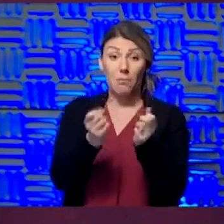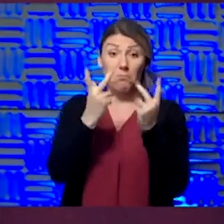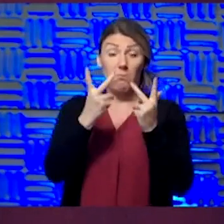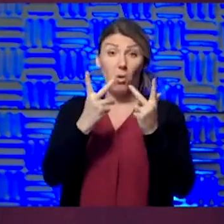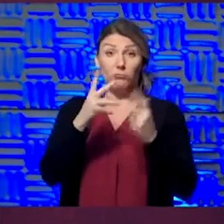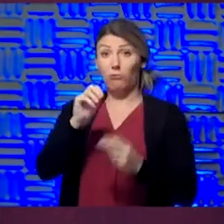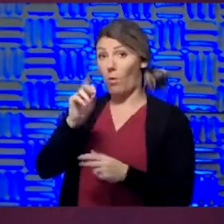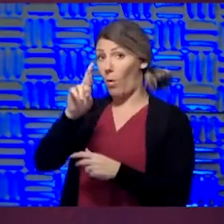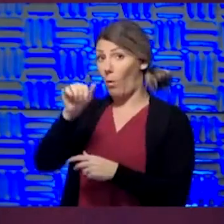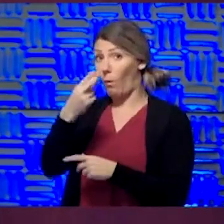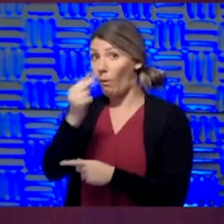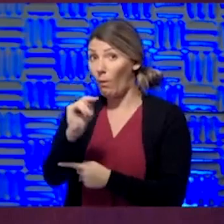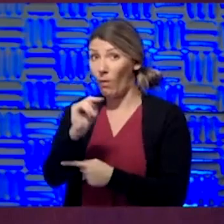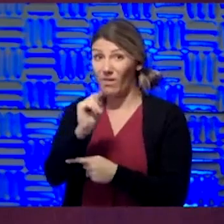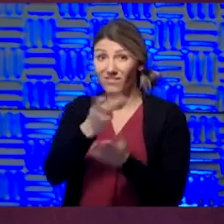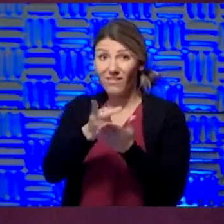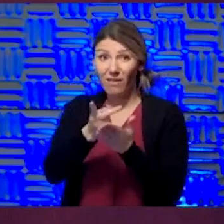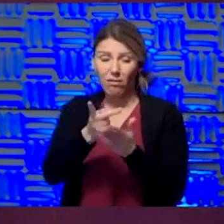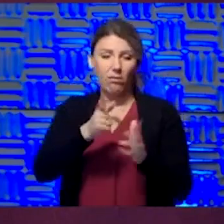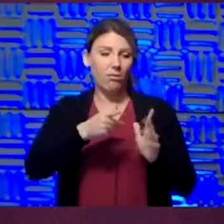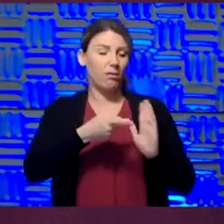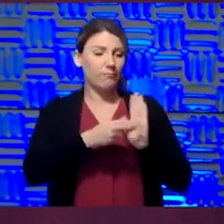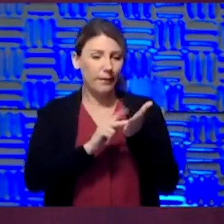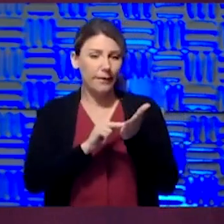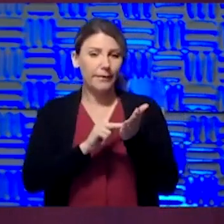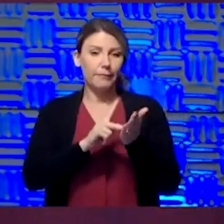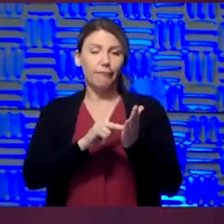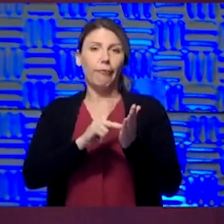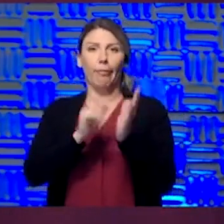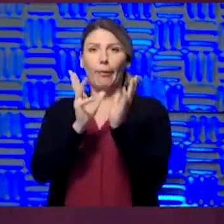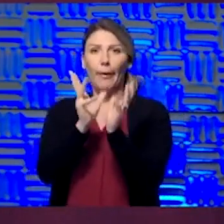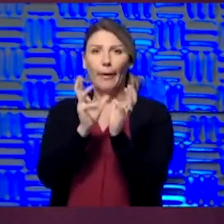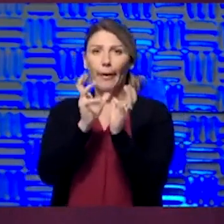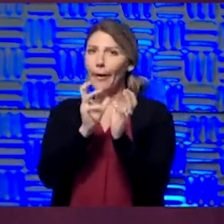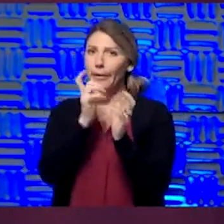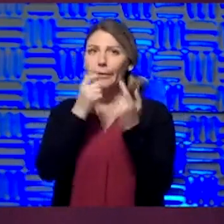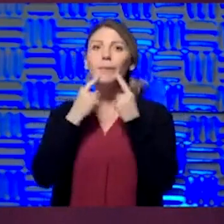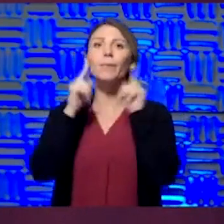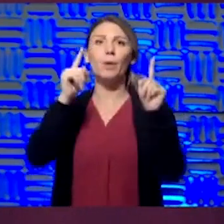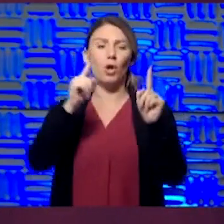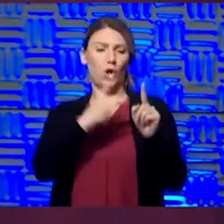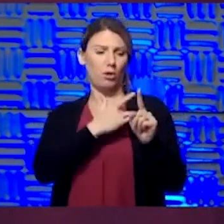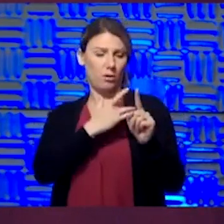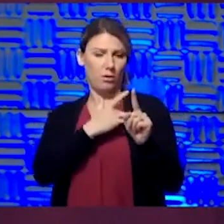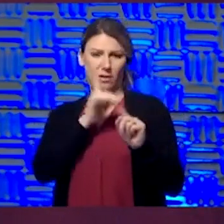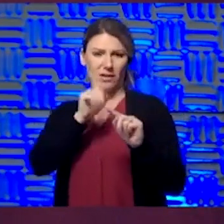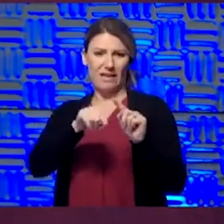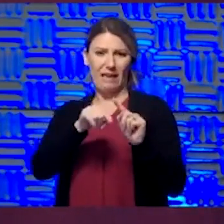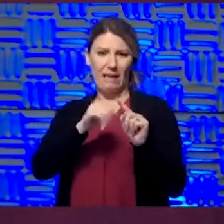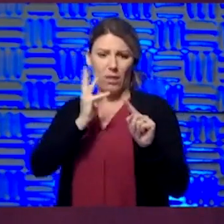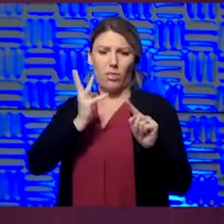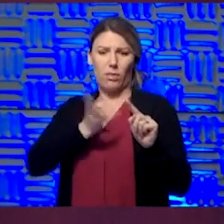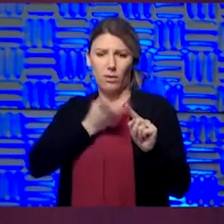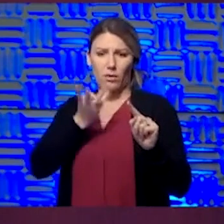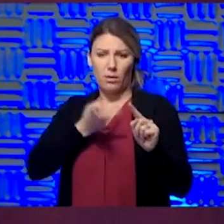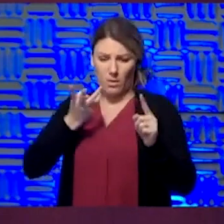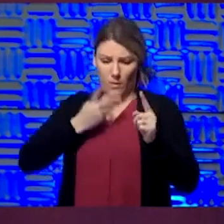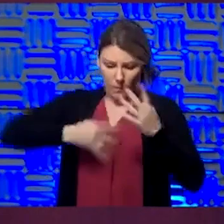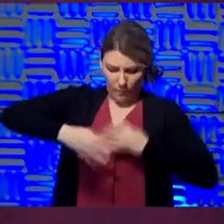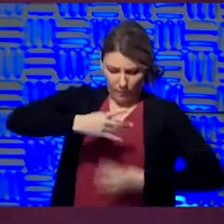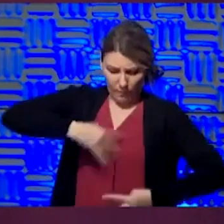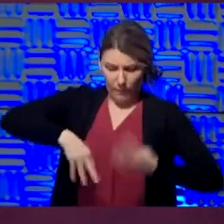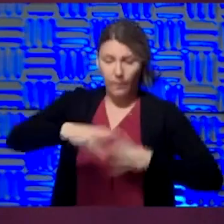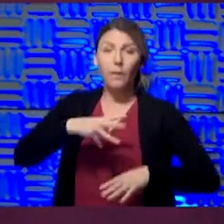heart is not able to meet the demand and is not able to supply. And then